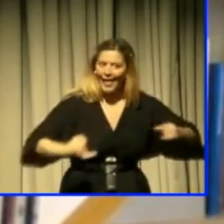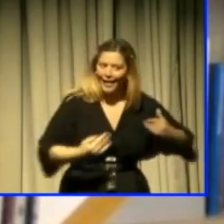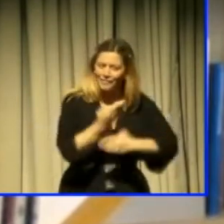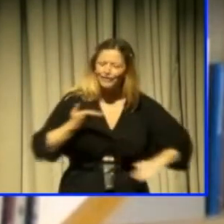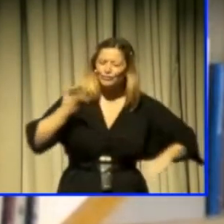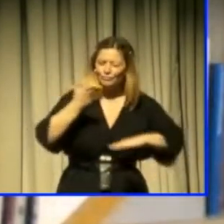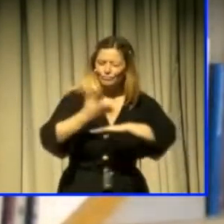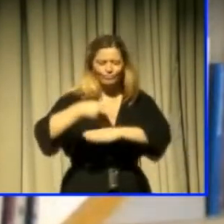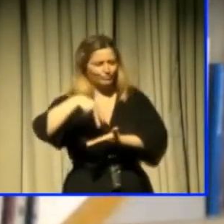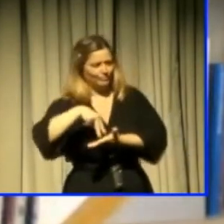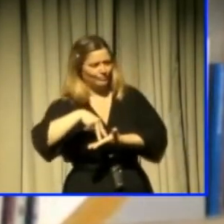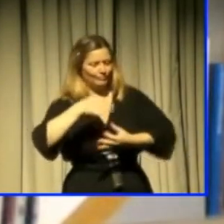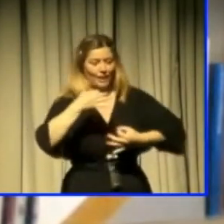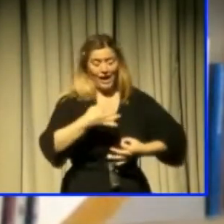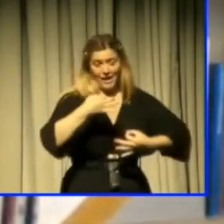doable for you.